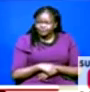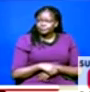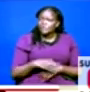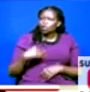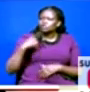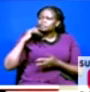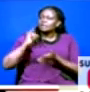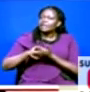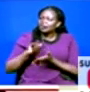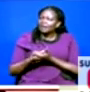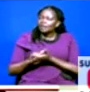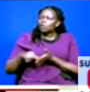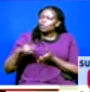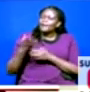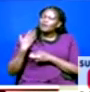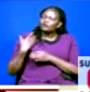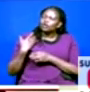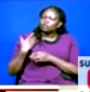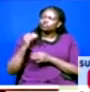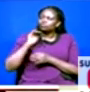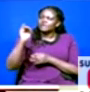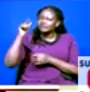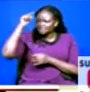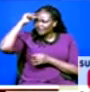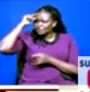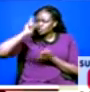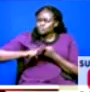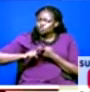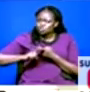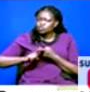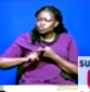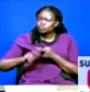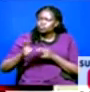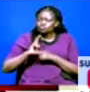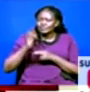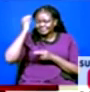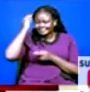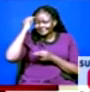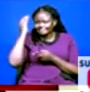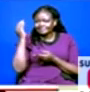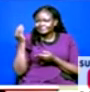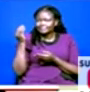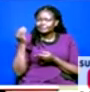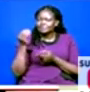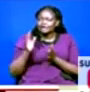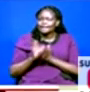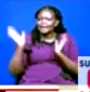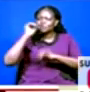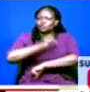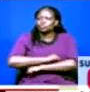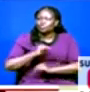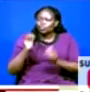that we used to ask the government to capitate the students in the public schools, and